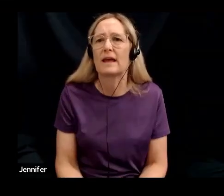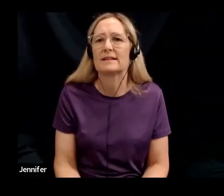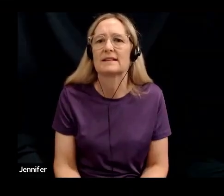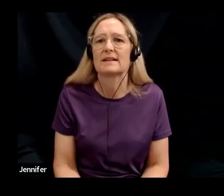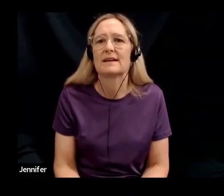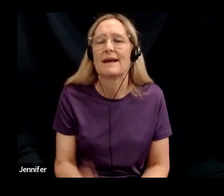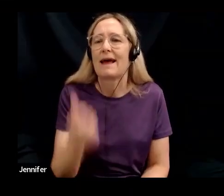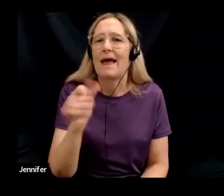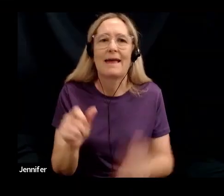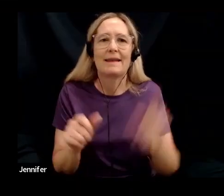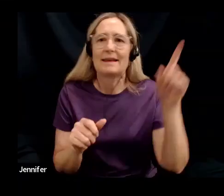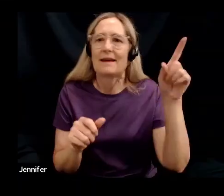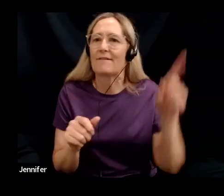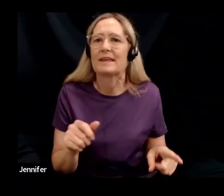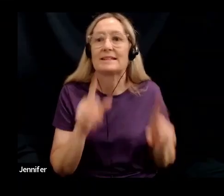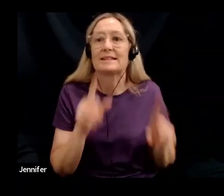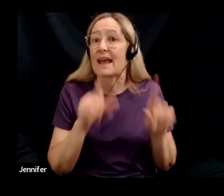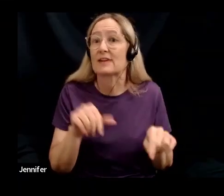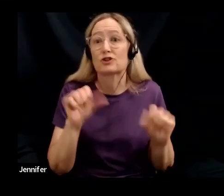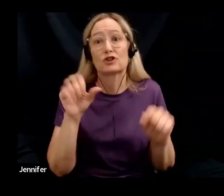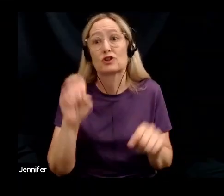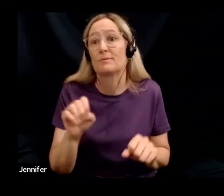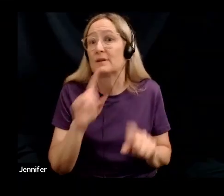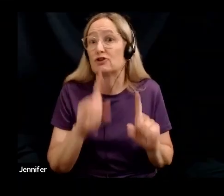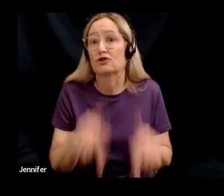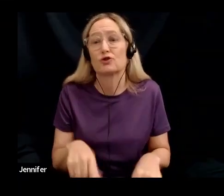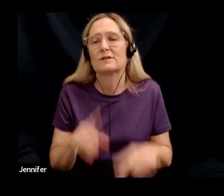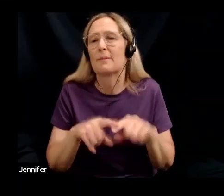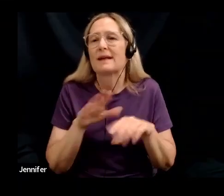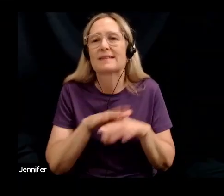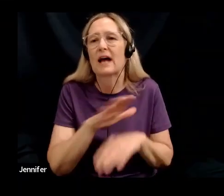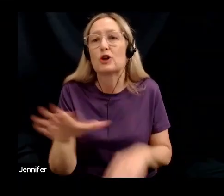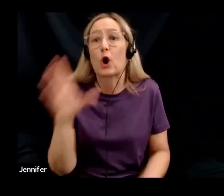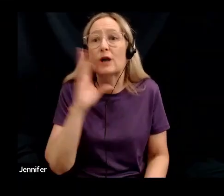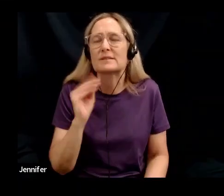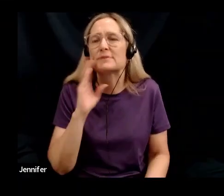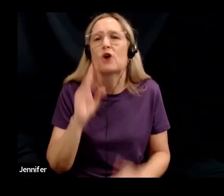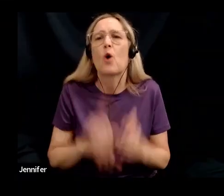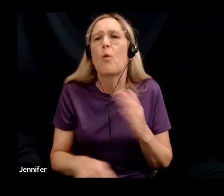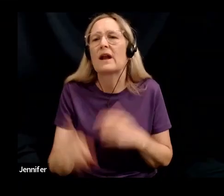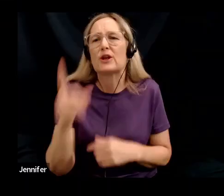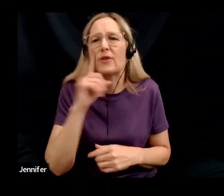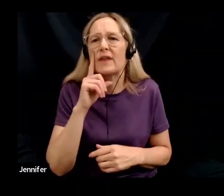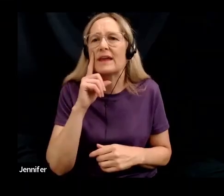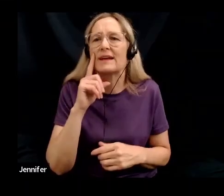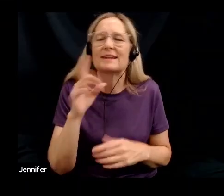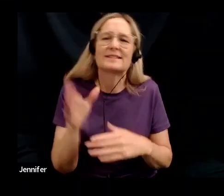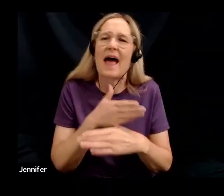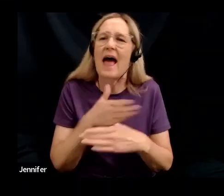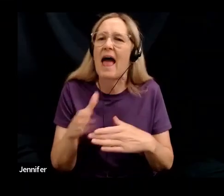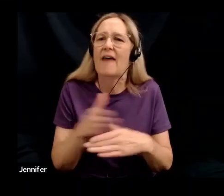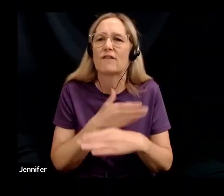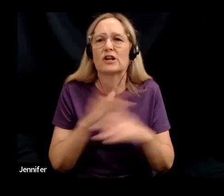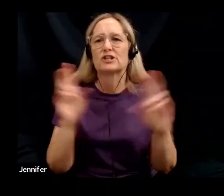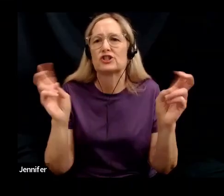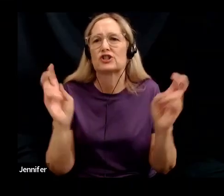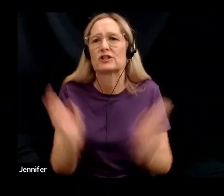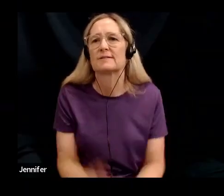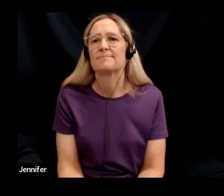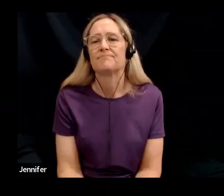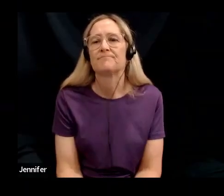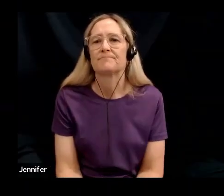again, any of these answers could be true depending on somebody's experience, but what do you think is the average?